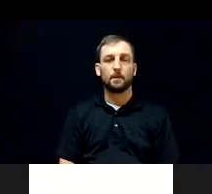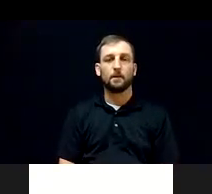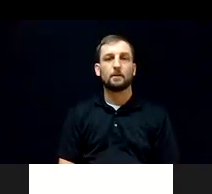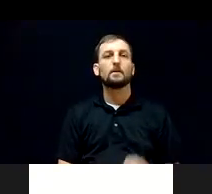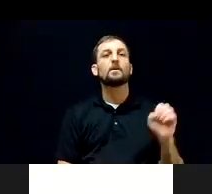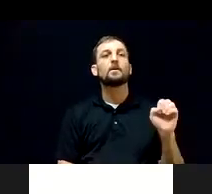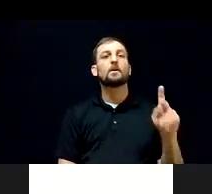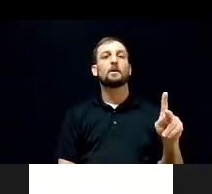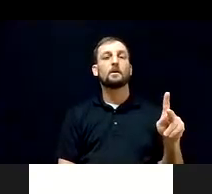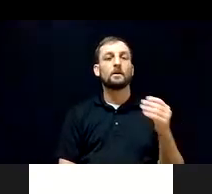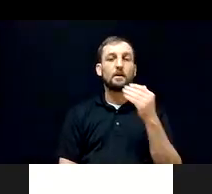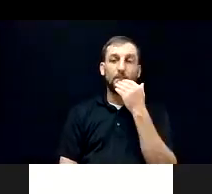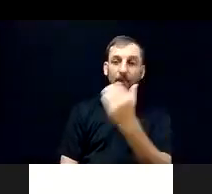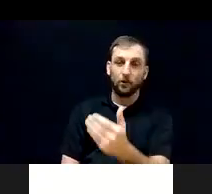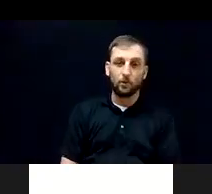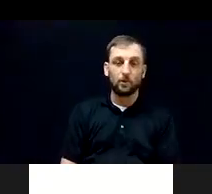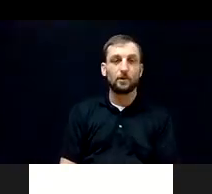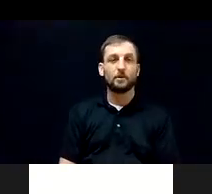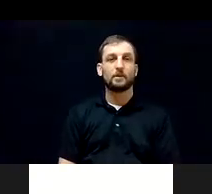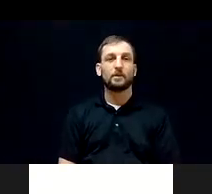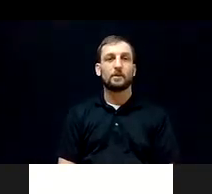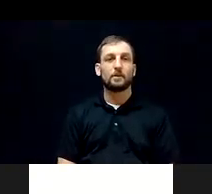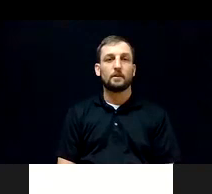Okay, thank you very much.